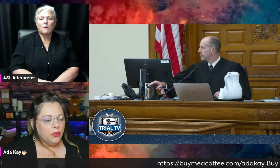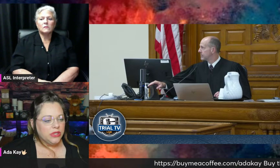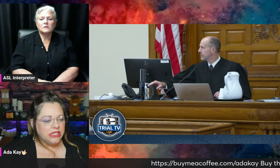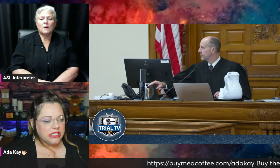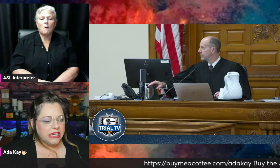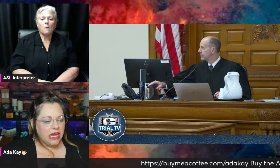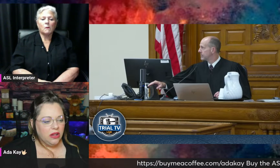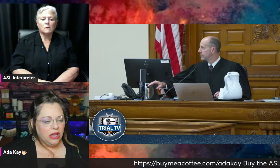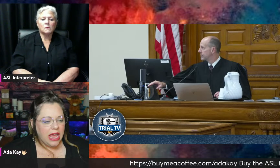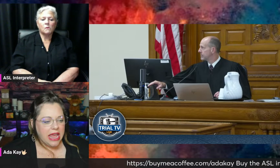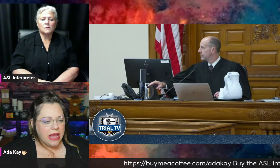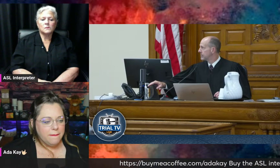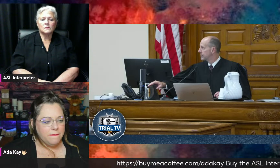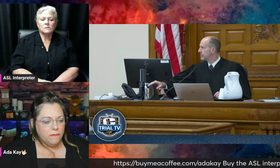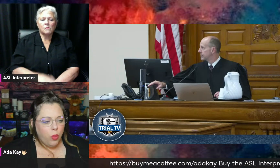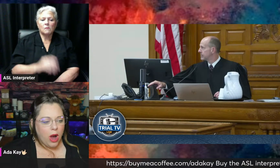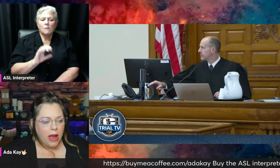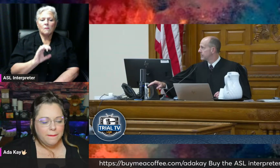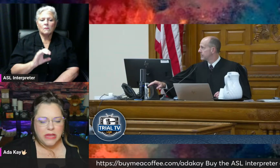Was it